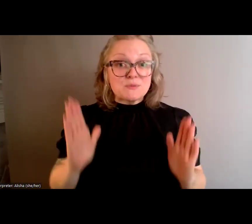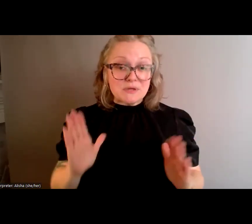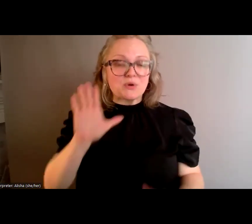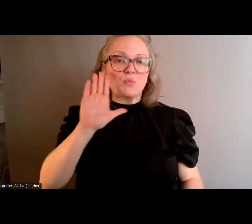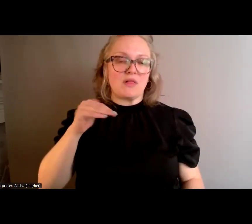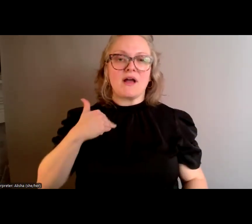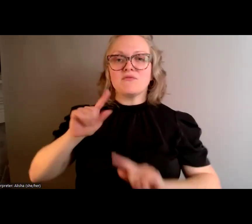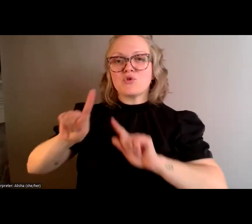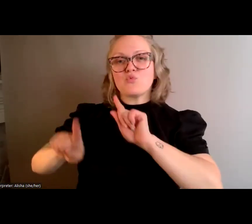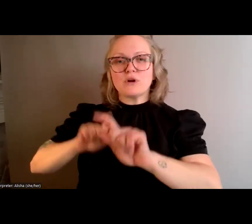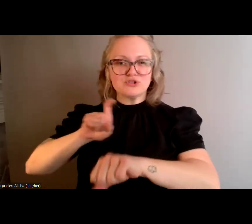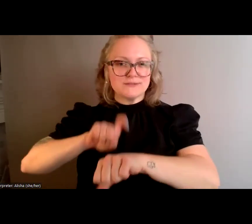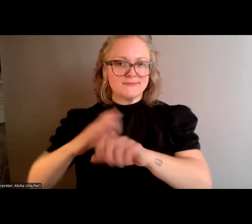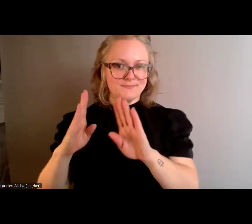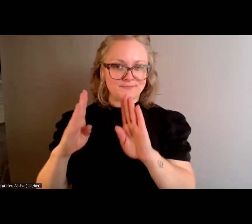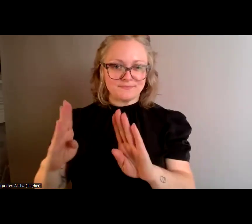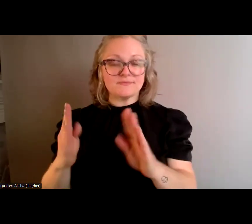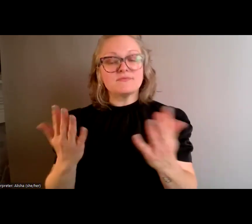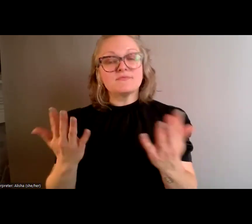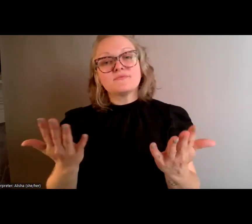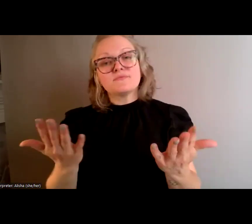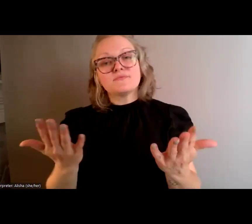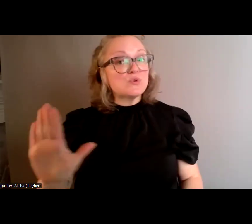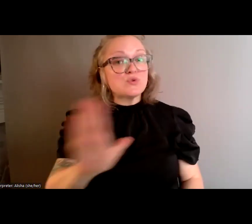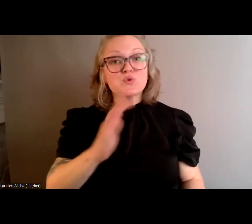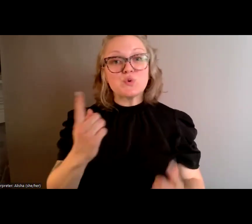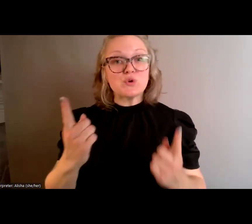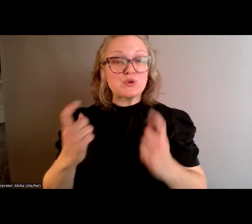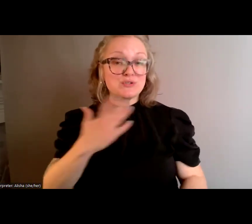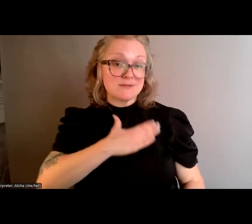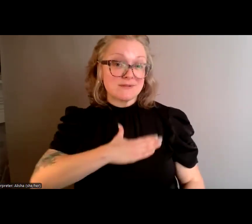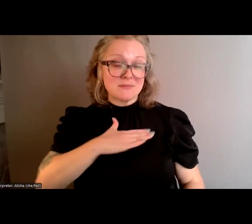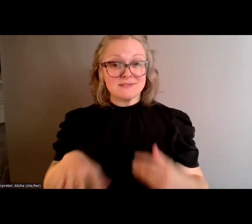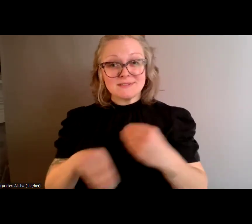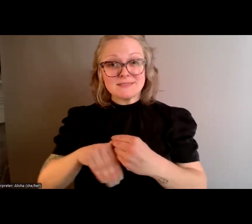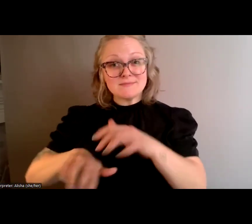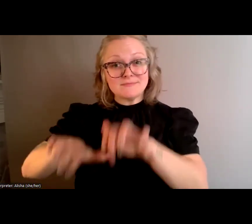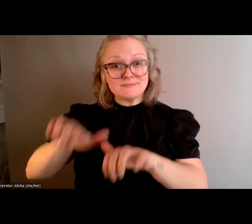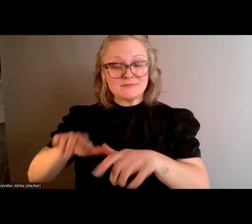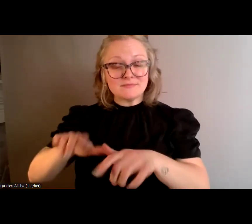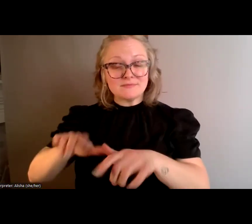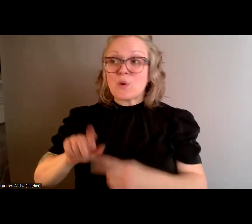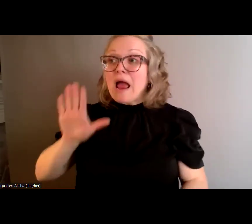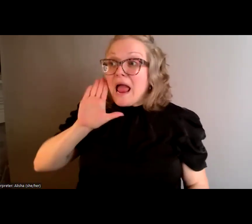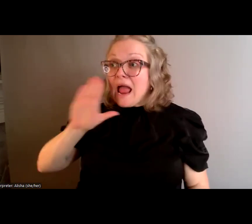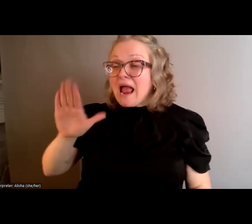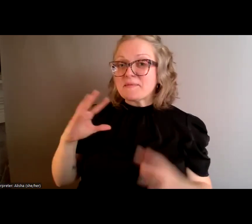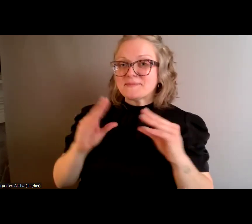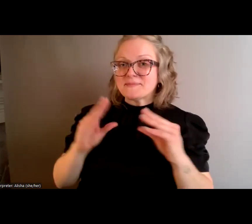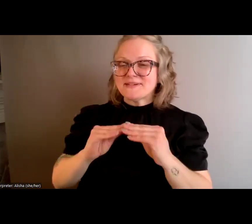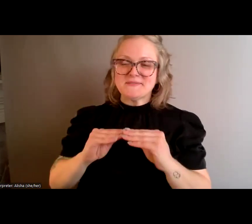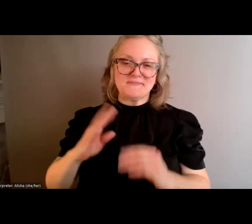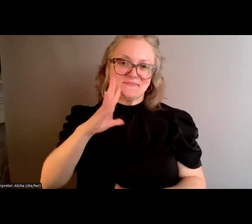from all of our participants. Please type your questions for our Hey guys, I'm speakers in a meeting. in the Q&A box